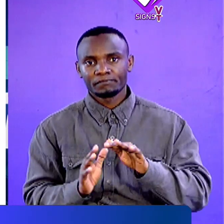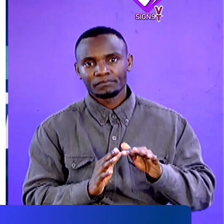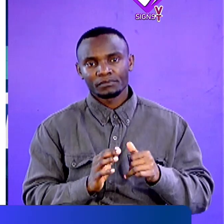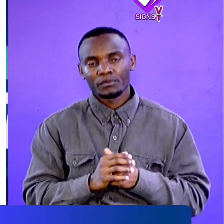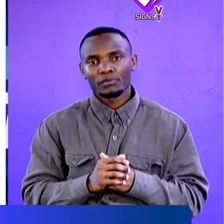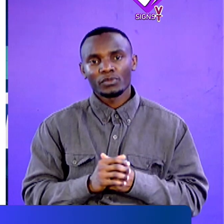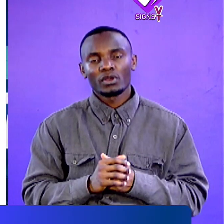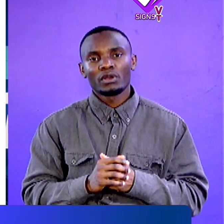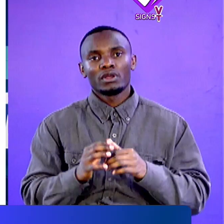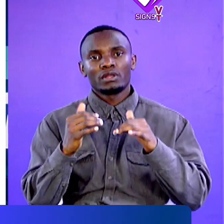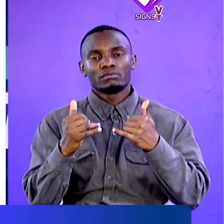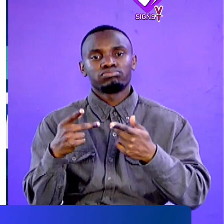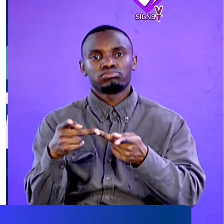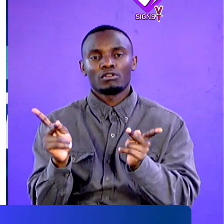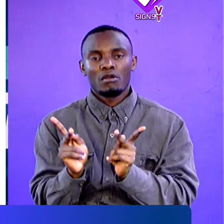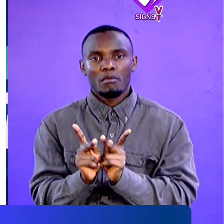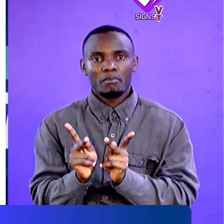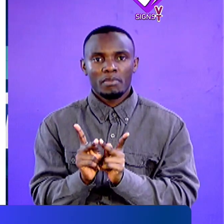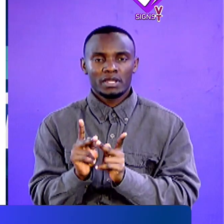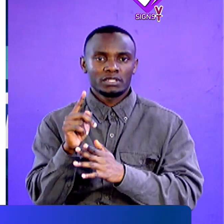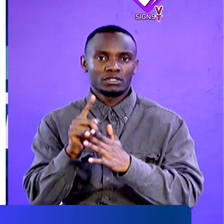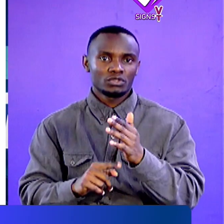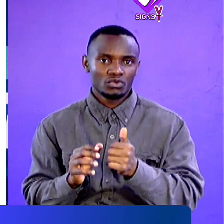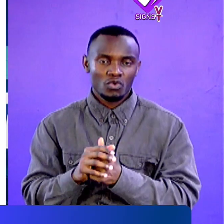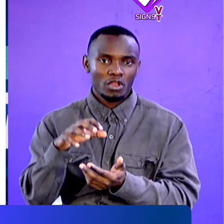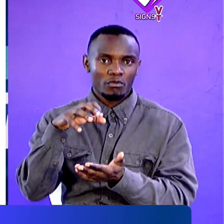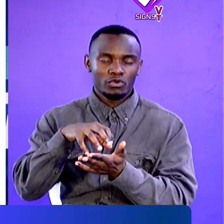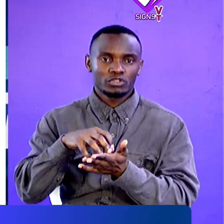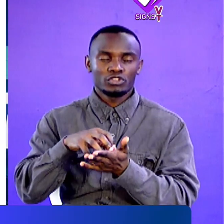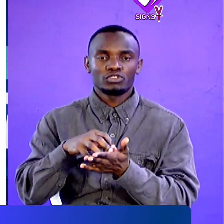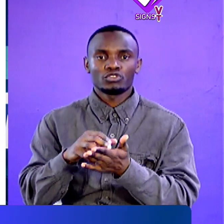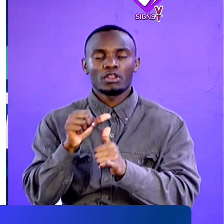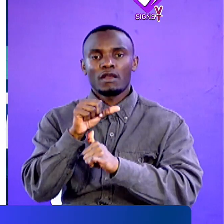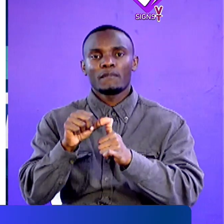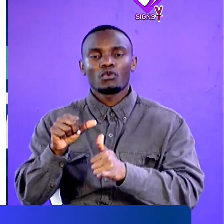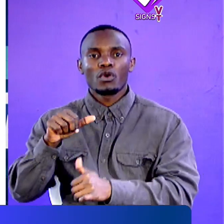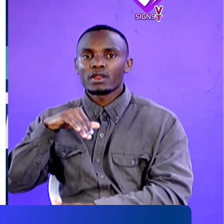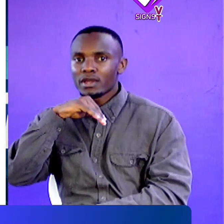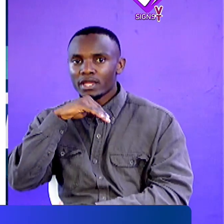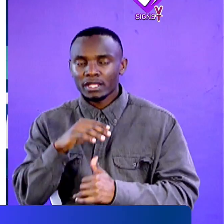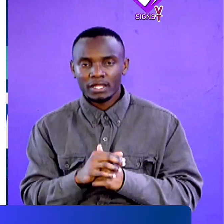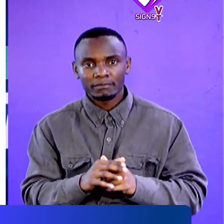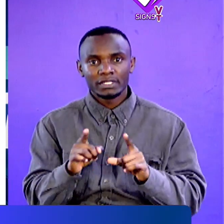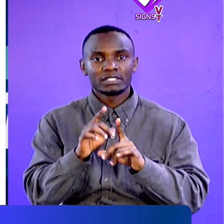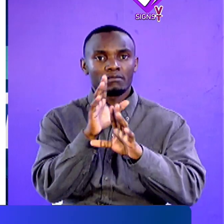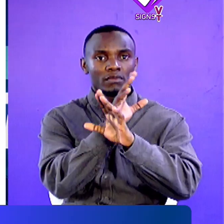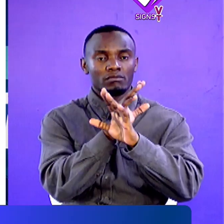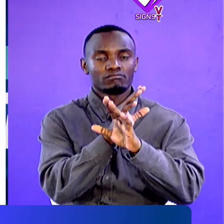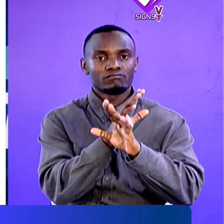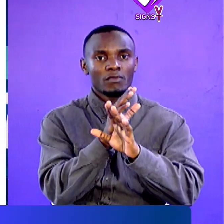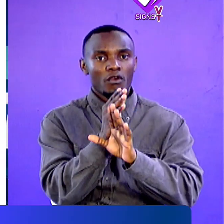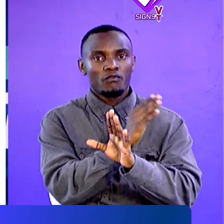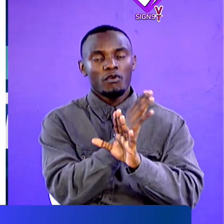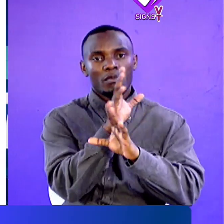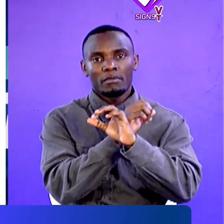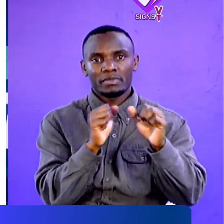party stand on Raila. Storm over Uhuru, party stand on Raila. Now, retired President Uhuru Kenyatta's Jubilee